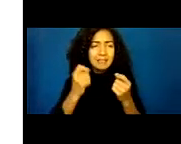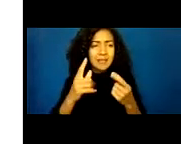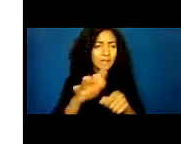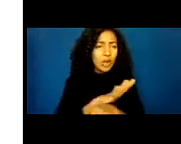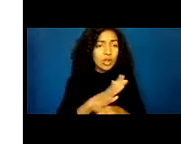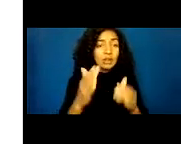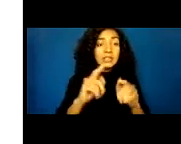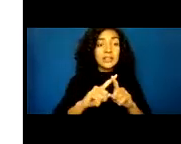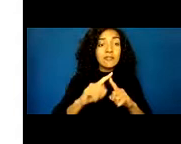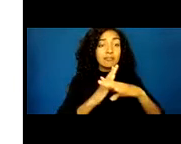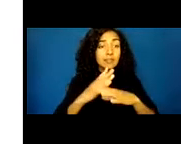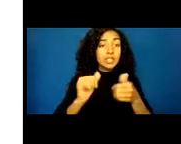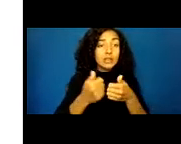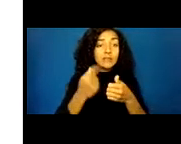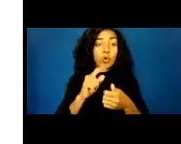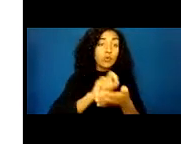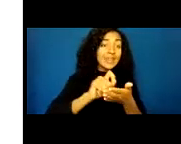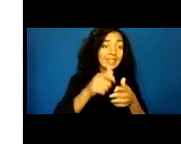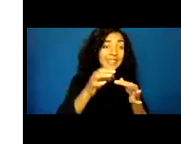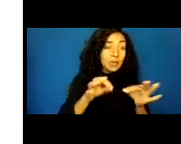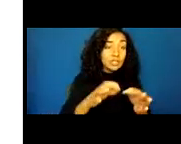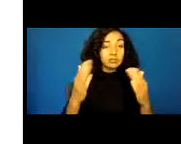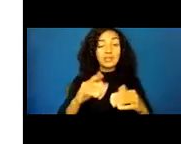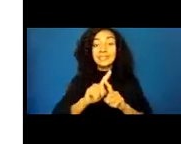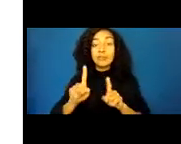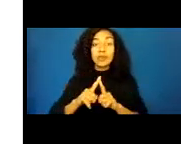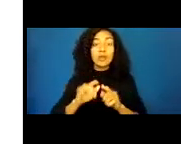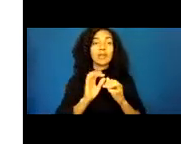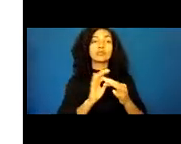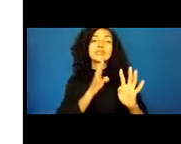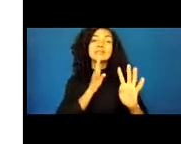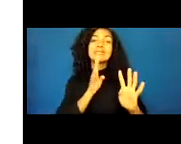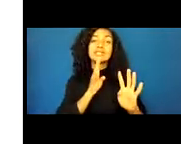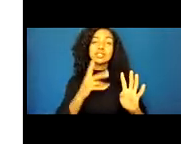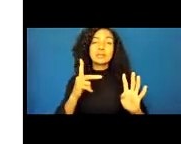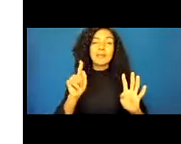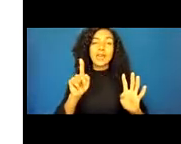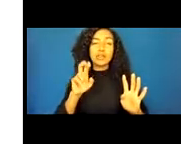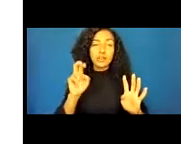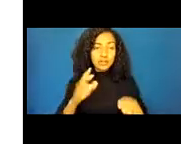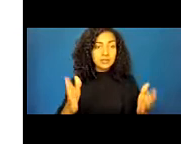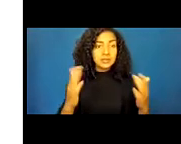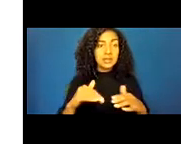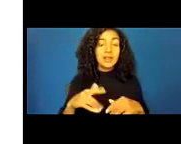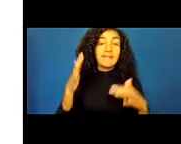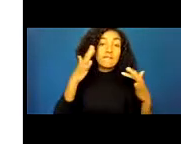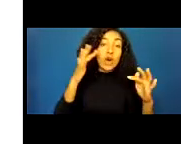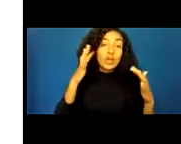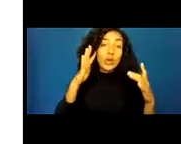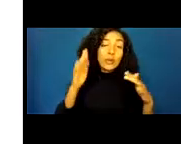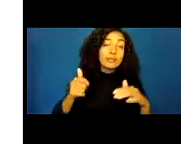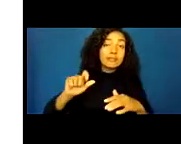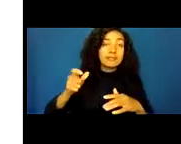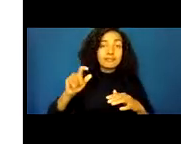patterns, volume differences, mixing up pronouns, regional accents,